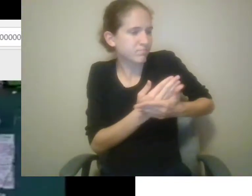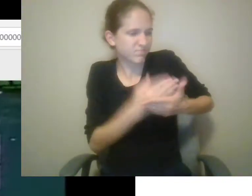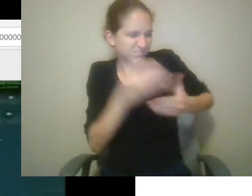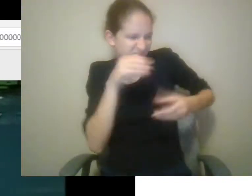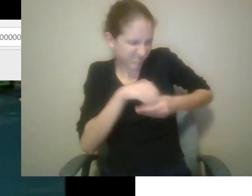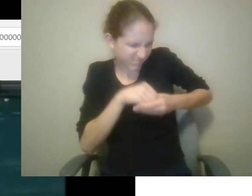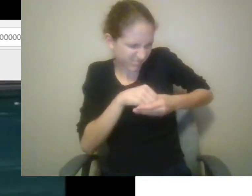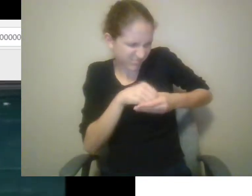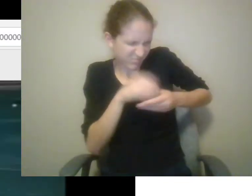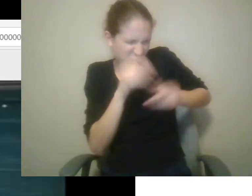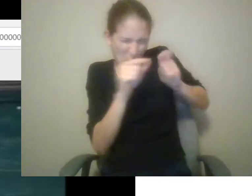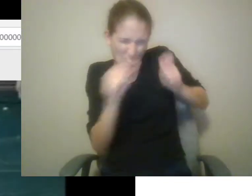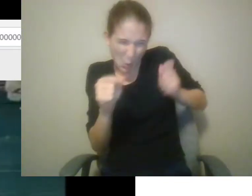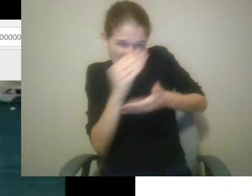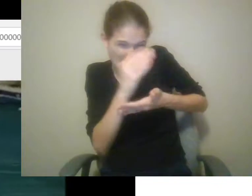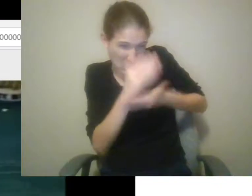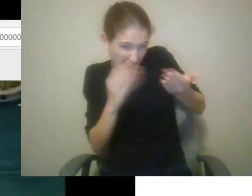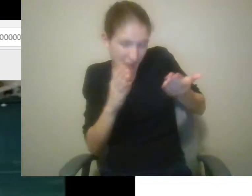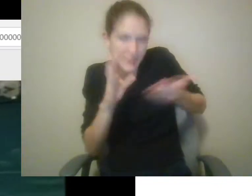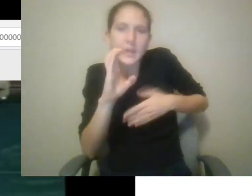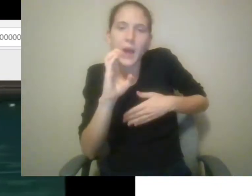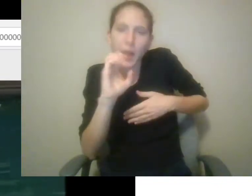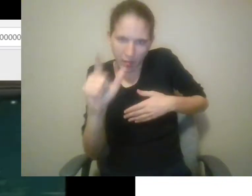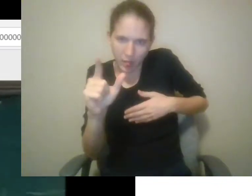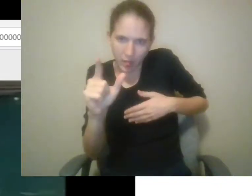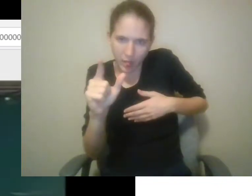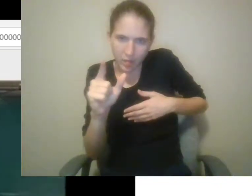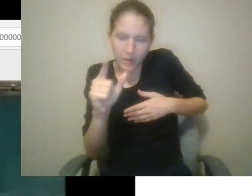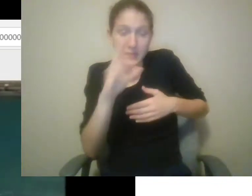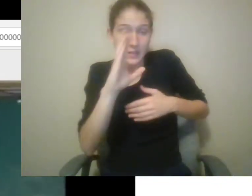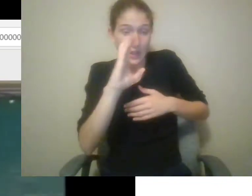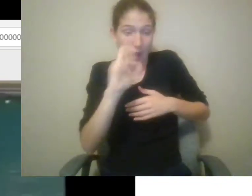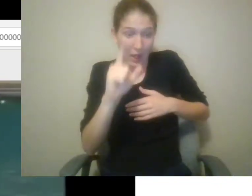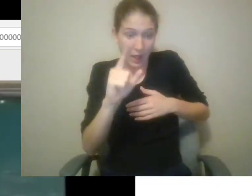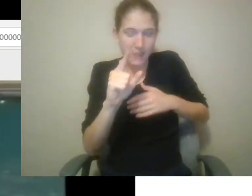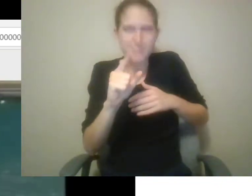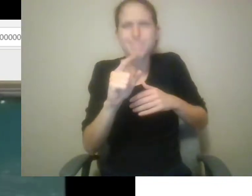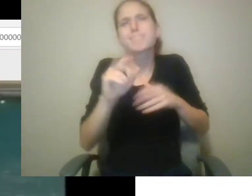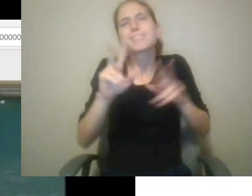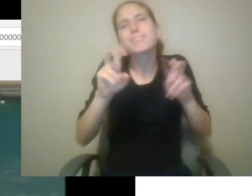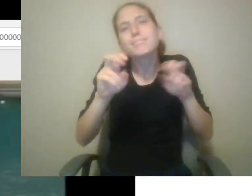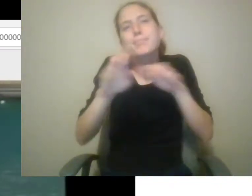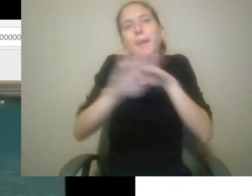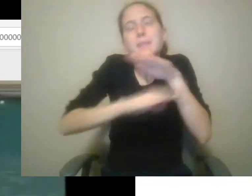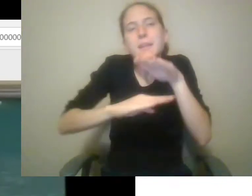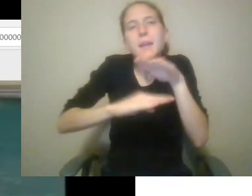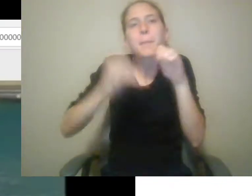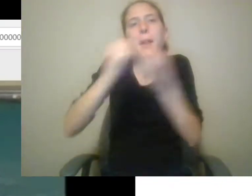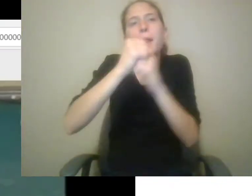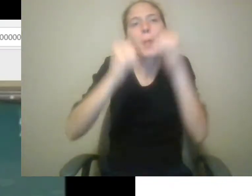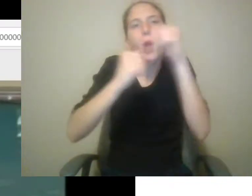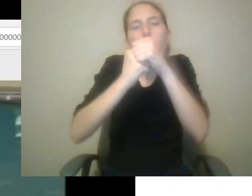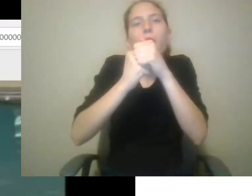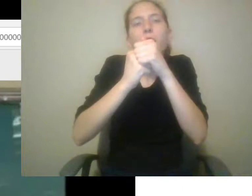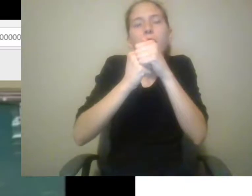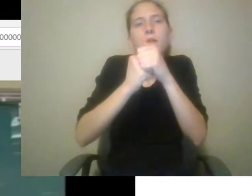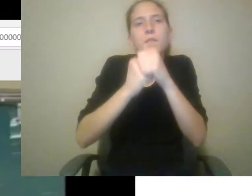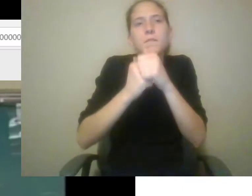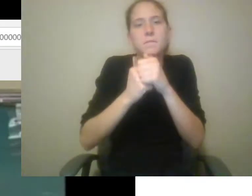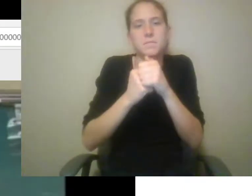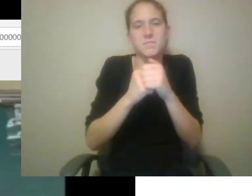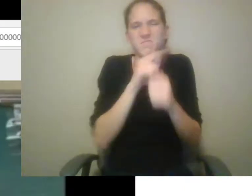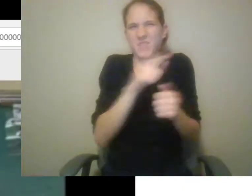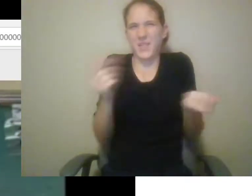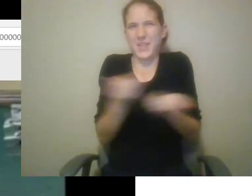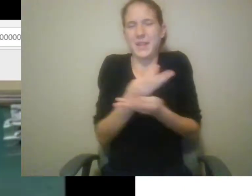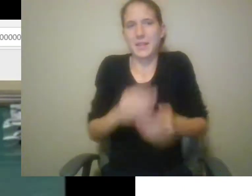that cell theory, again, is very important. And as we were saying yesterday, some people may accept this, others may